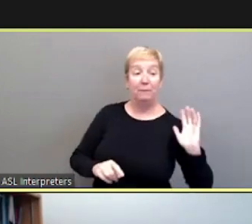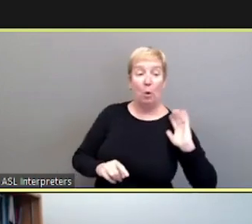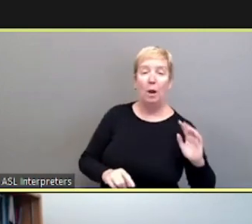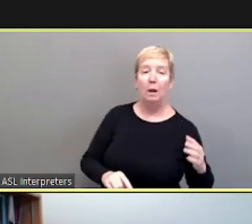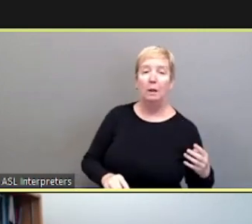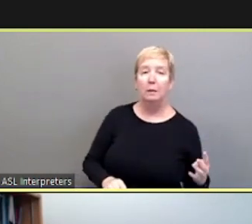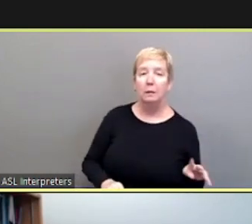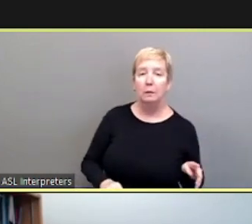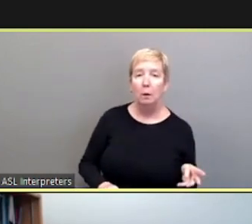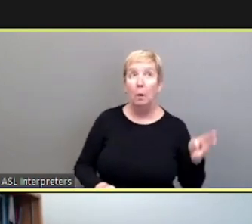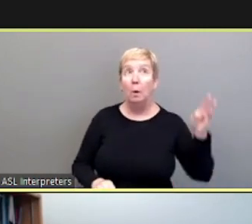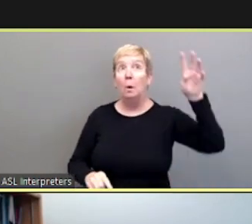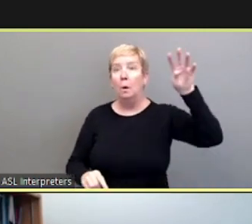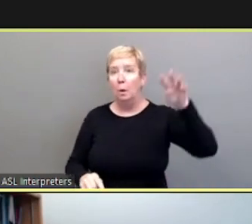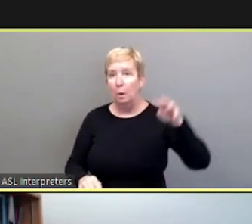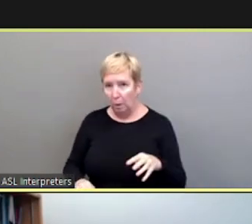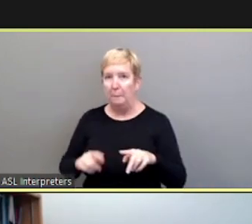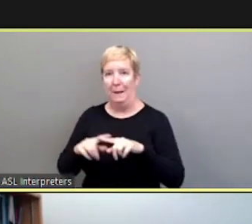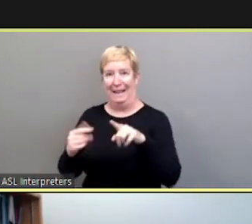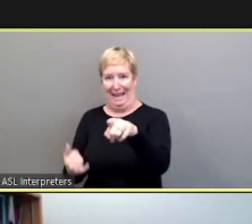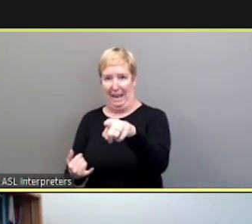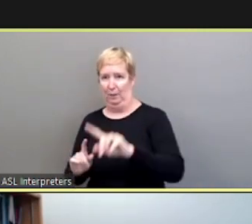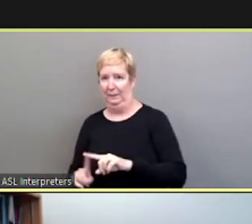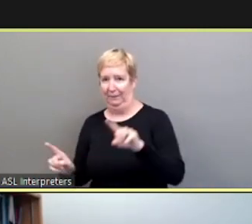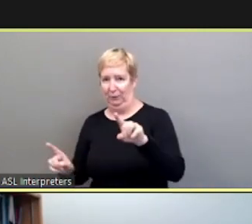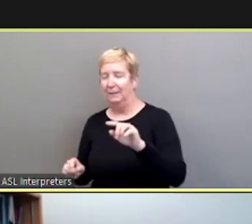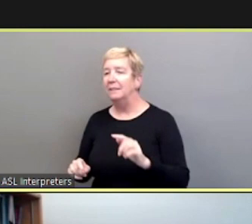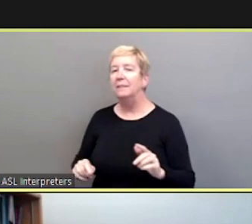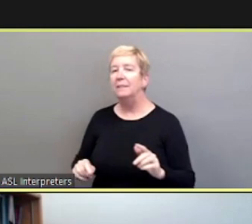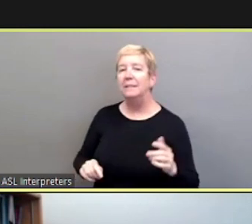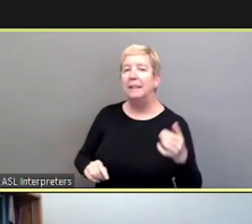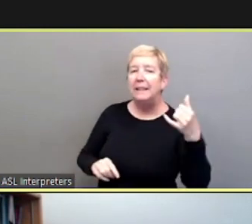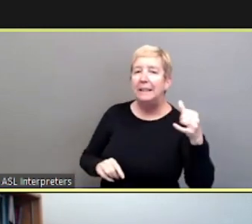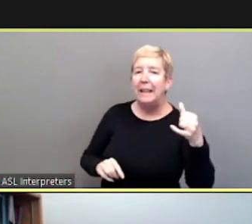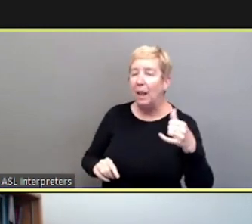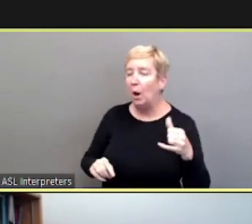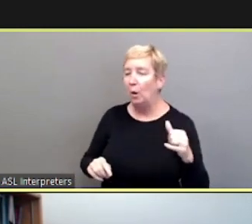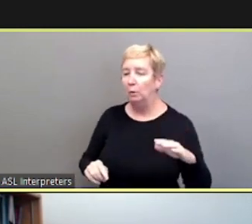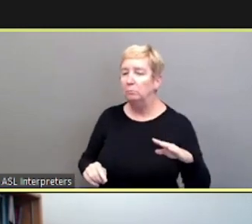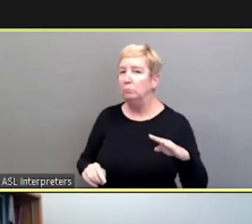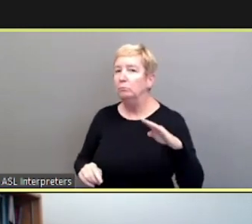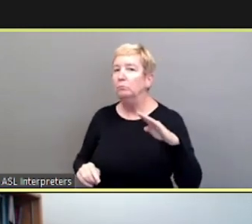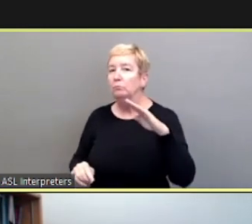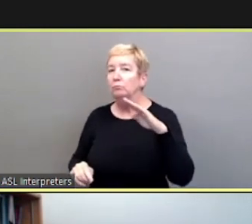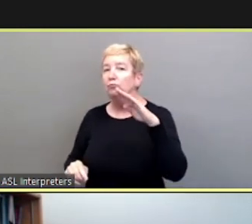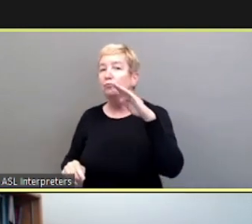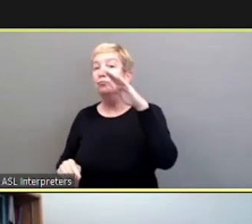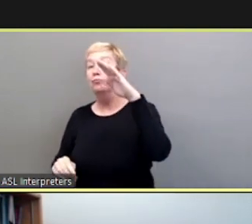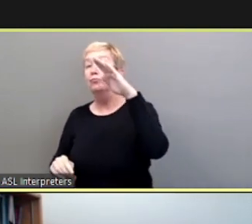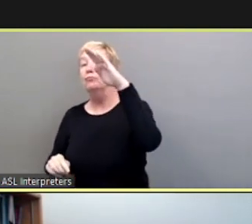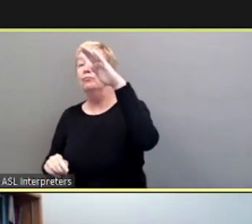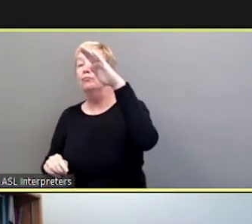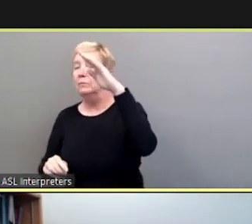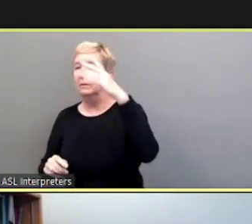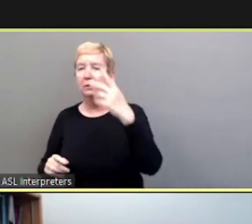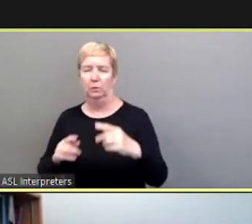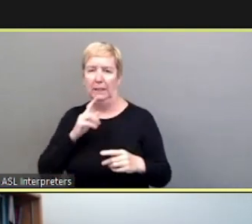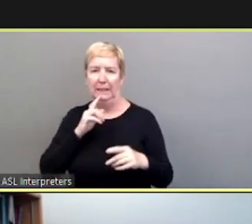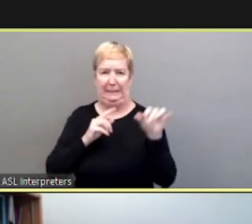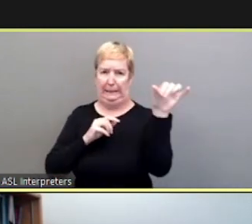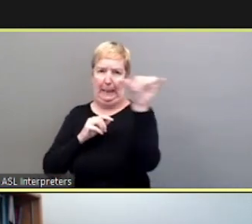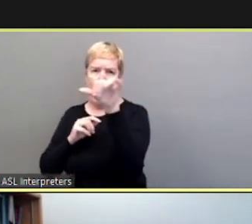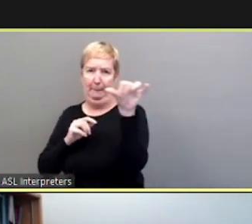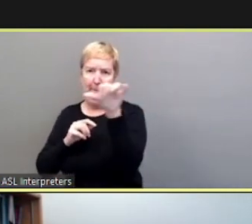the pediatric age group 5 to 17 in the yellow continues up very high and is nearly the same